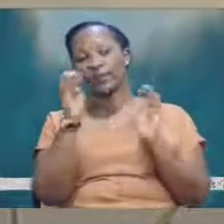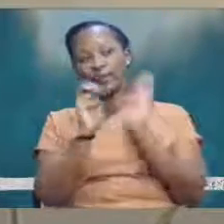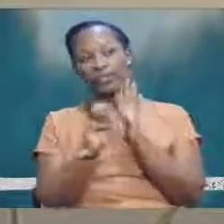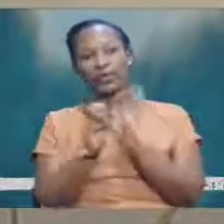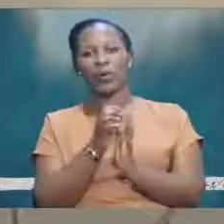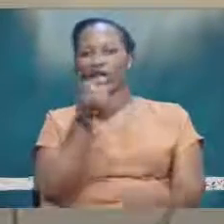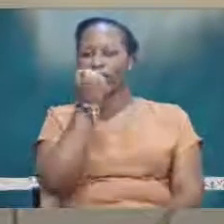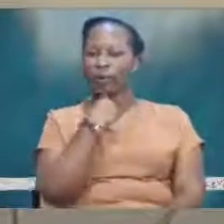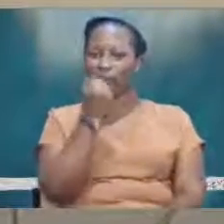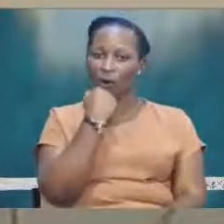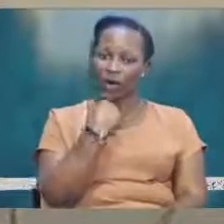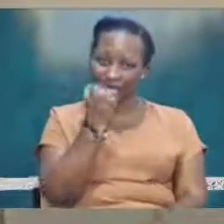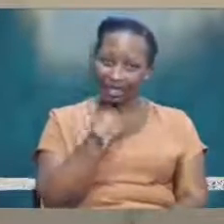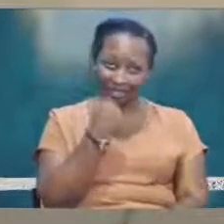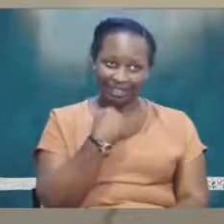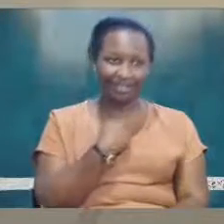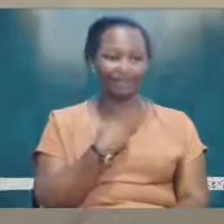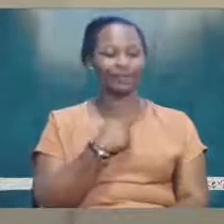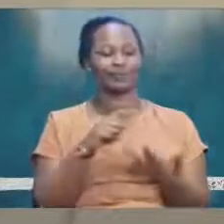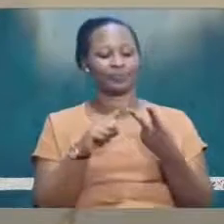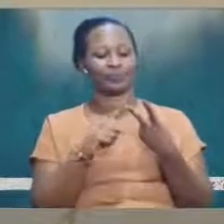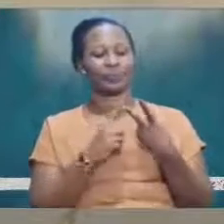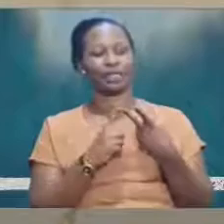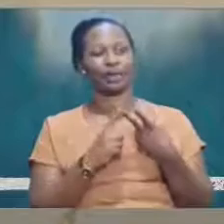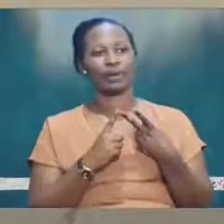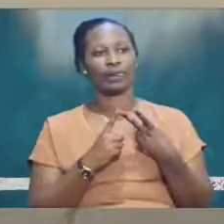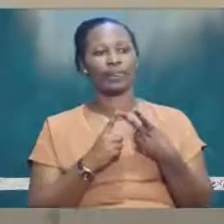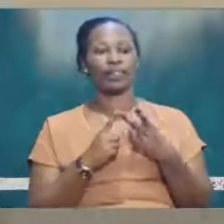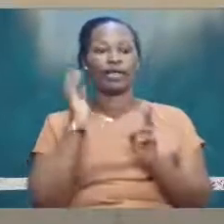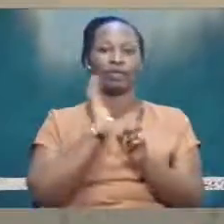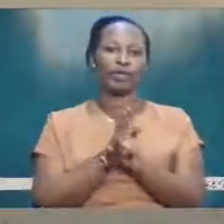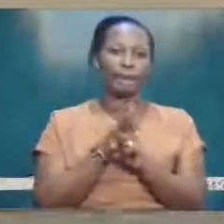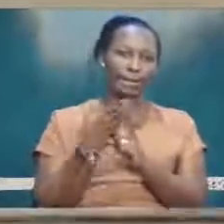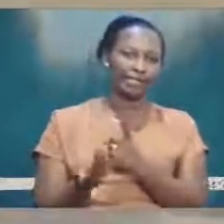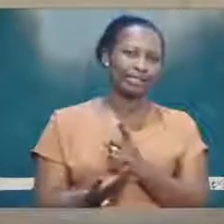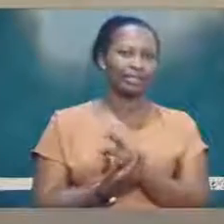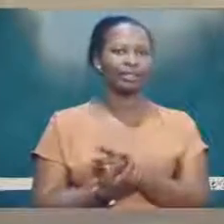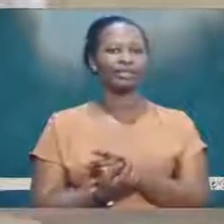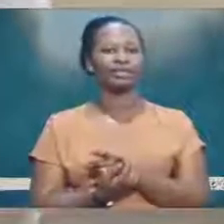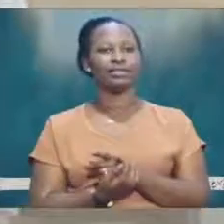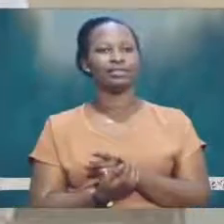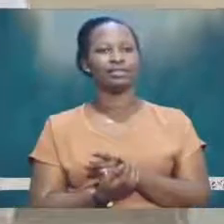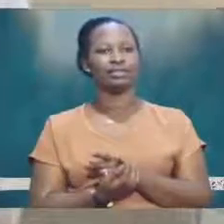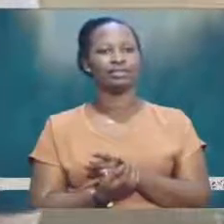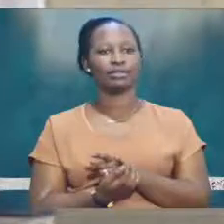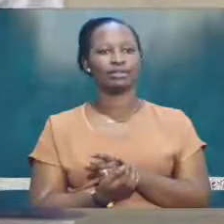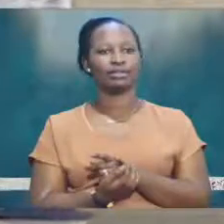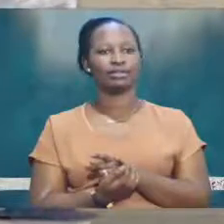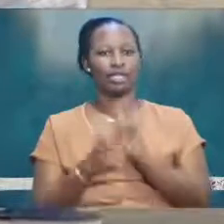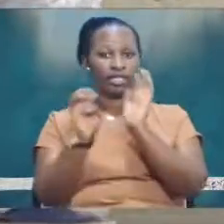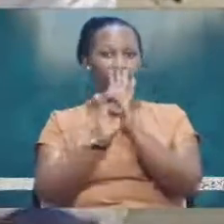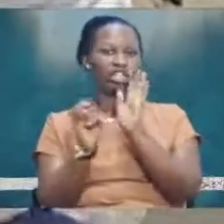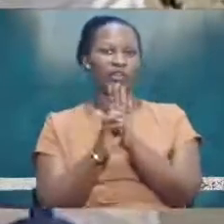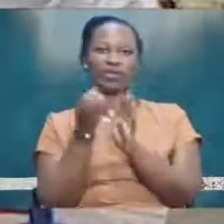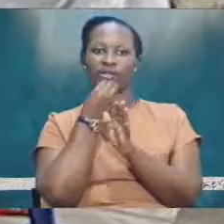corn or maize. We can eat cassava. These are different foods we can